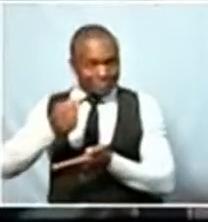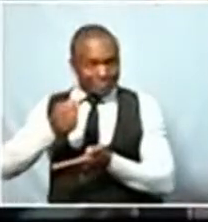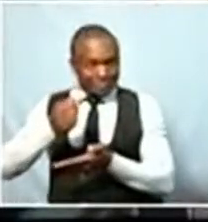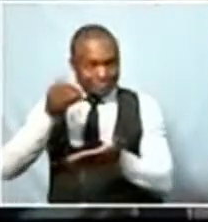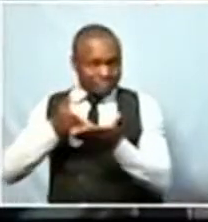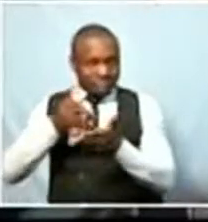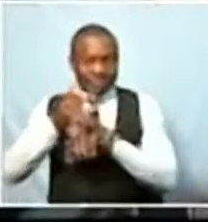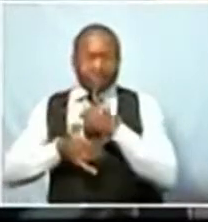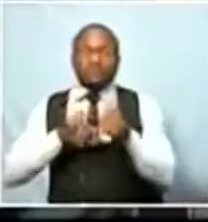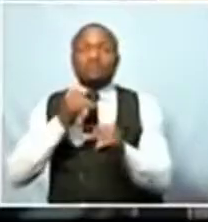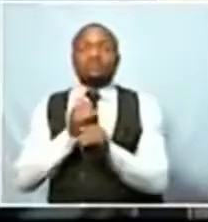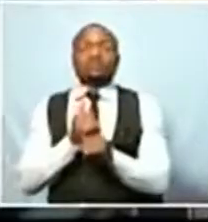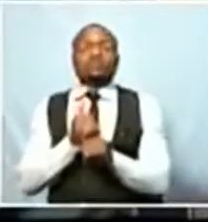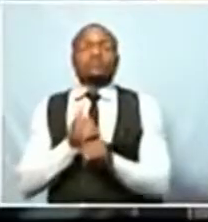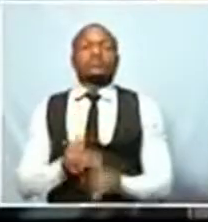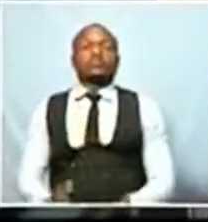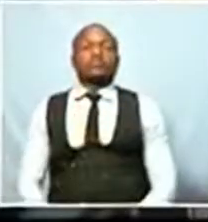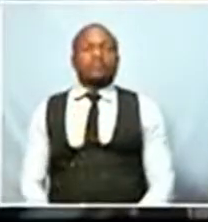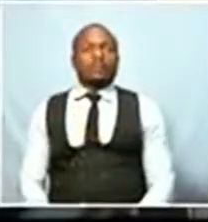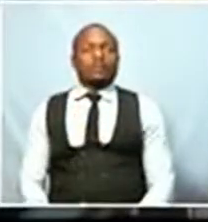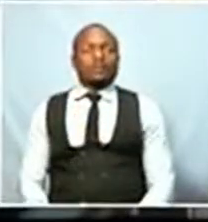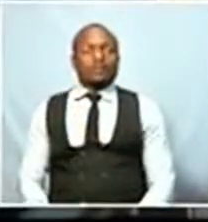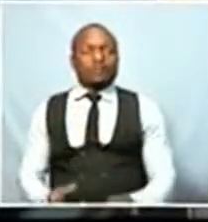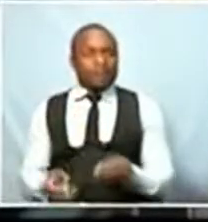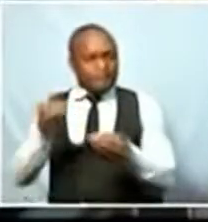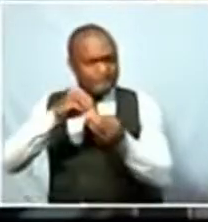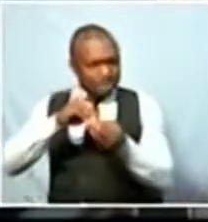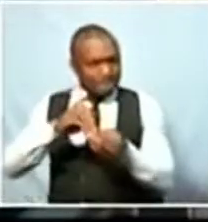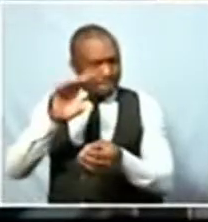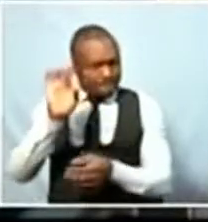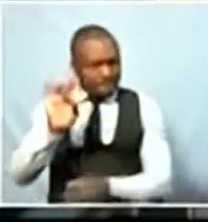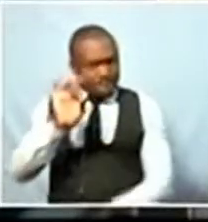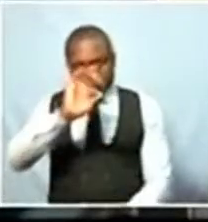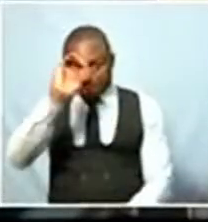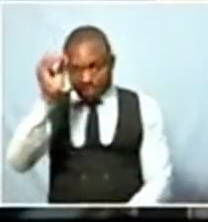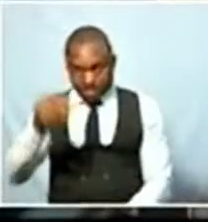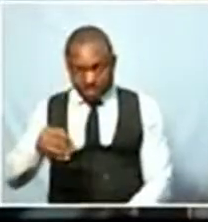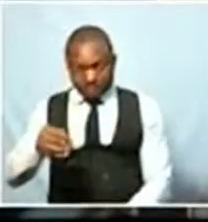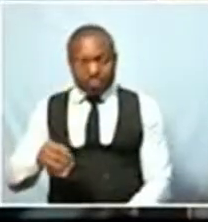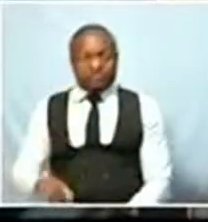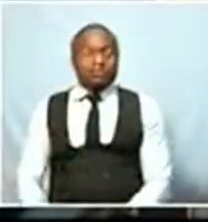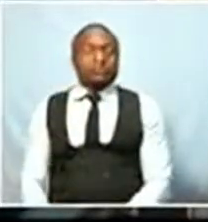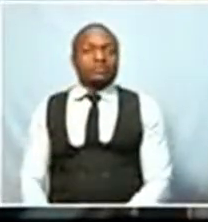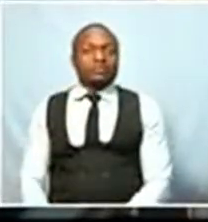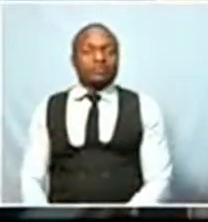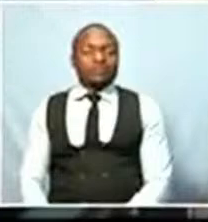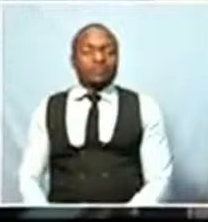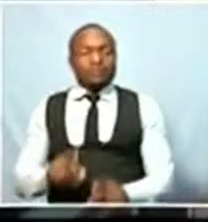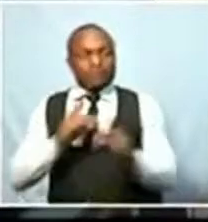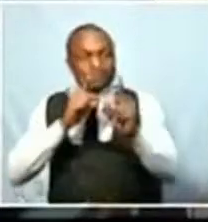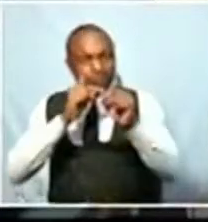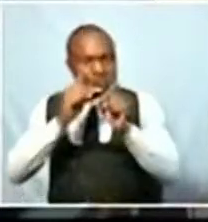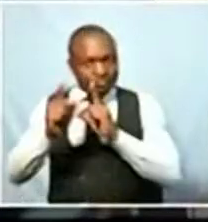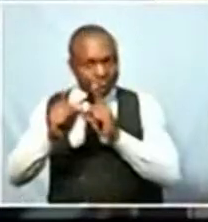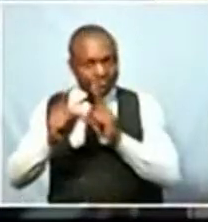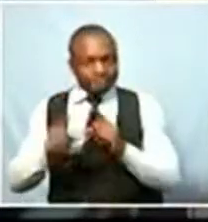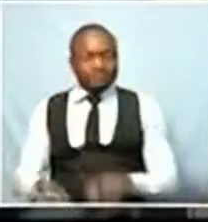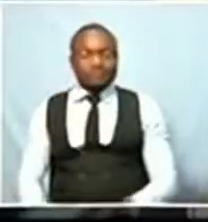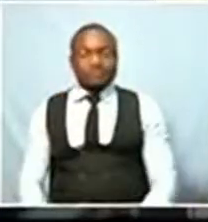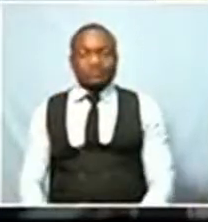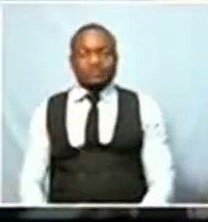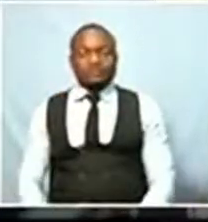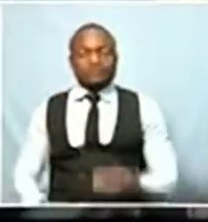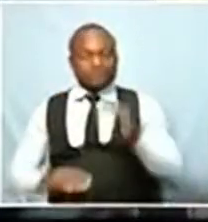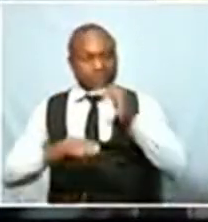year, the marginal increase is just about 8%. The projected